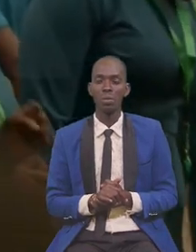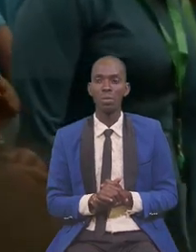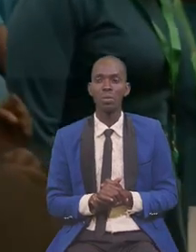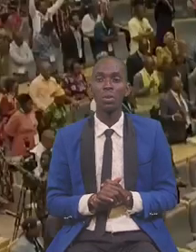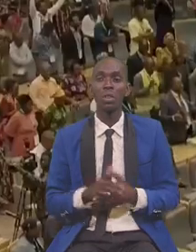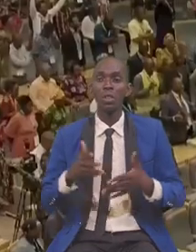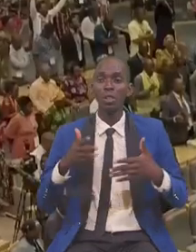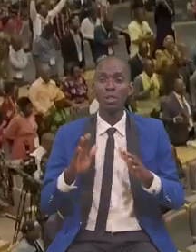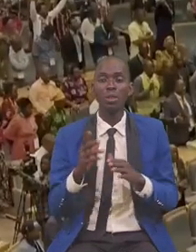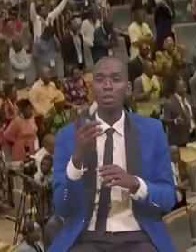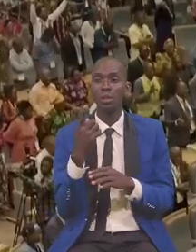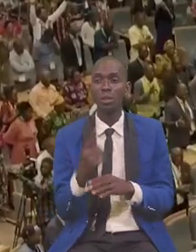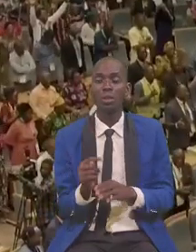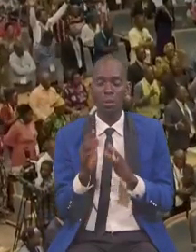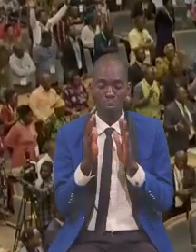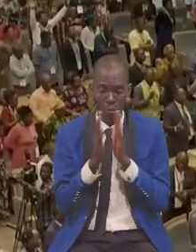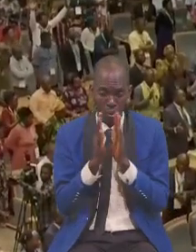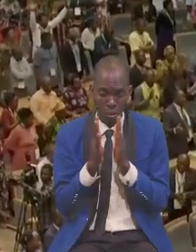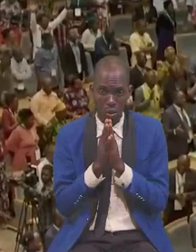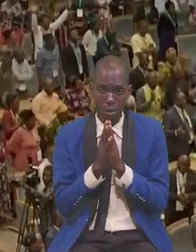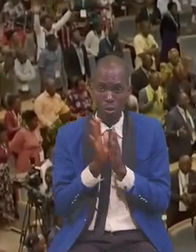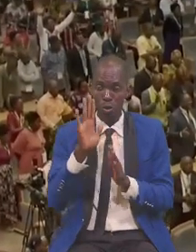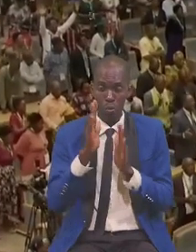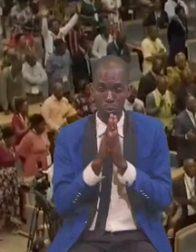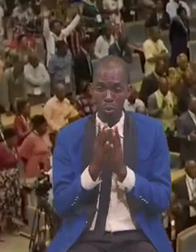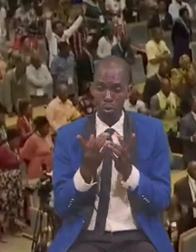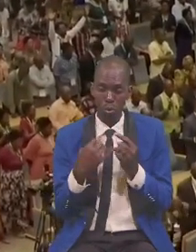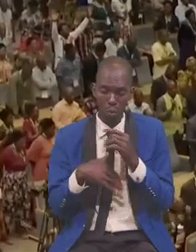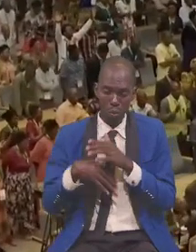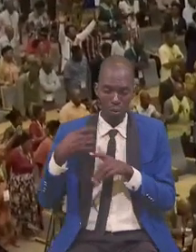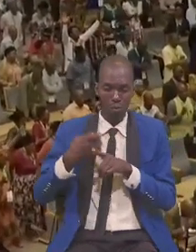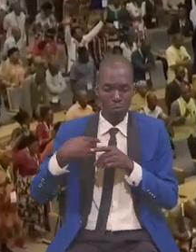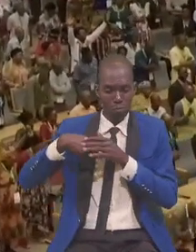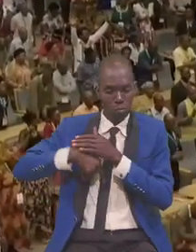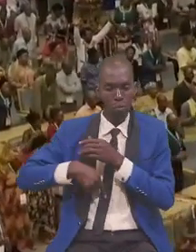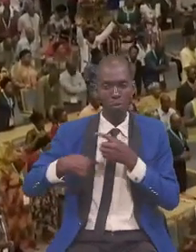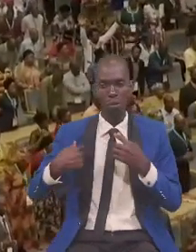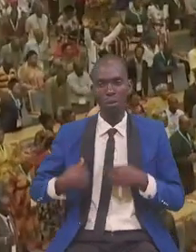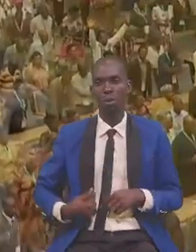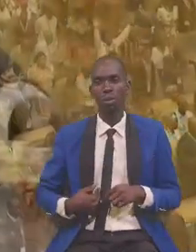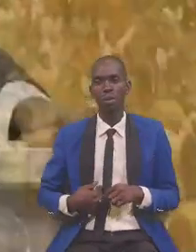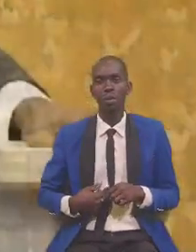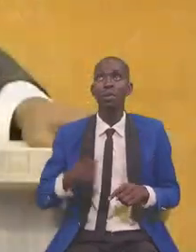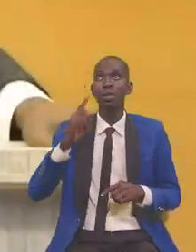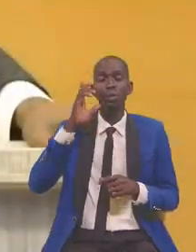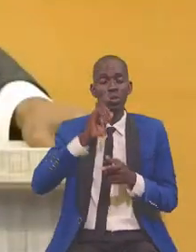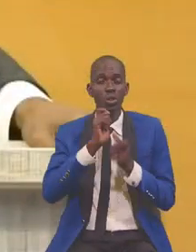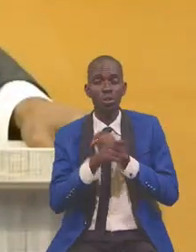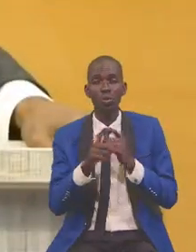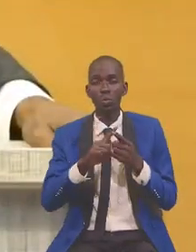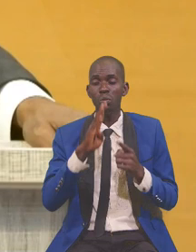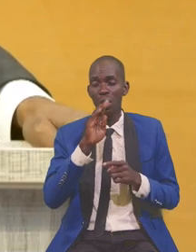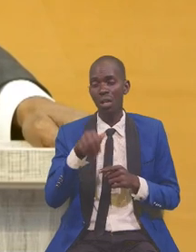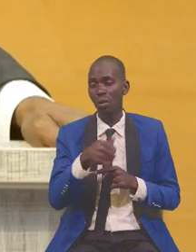Let the prayer come from the depth of your heart. It'll turn you to be another man, another